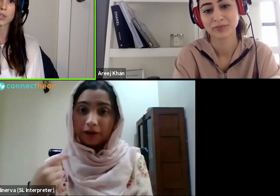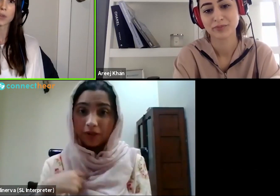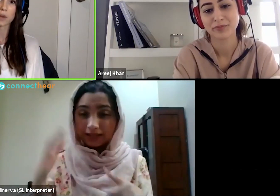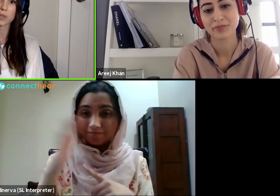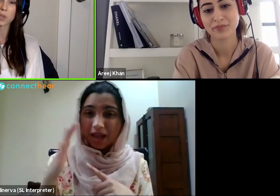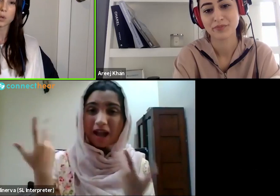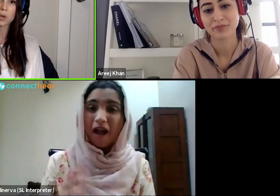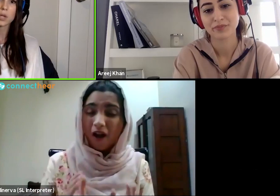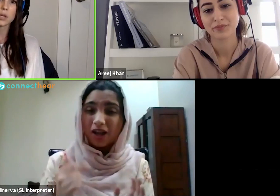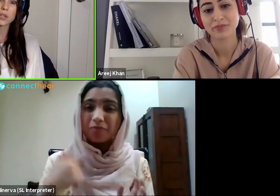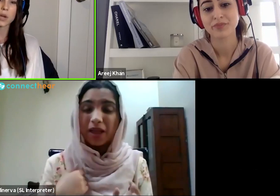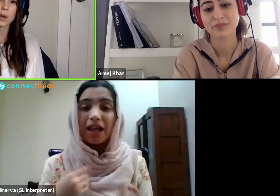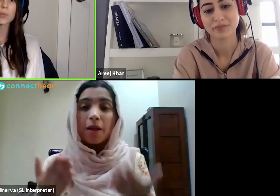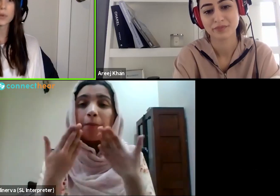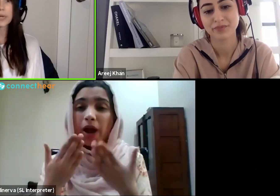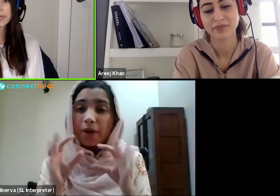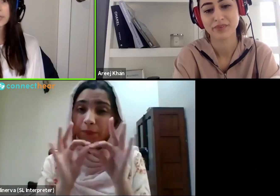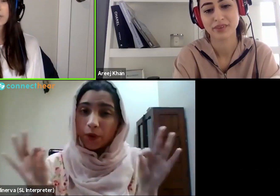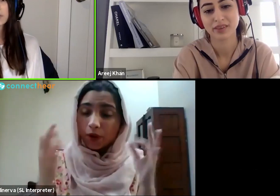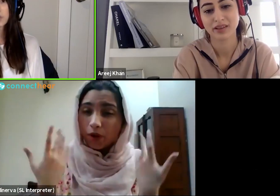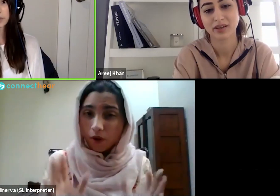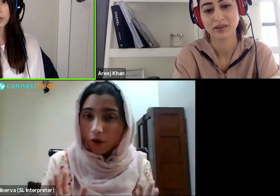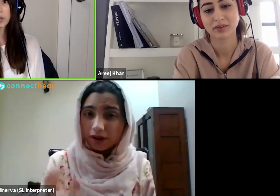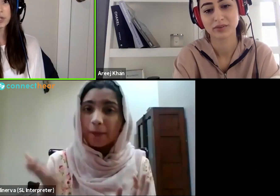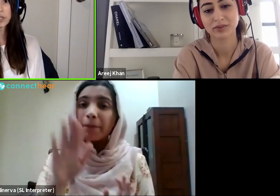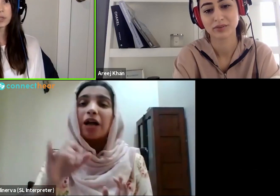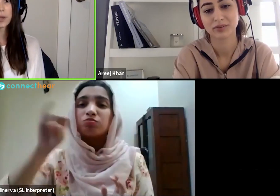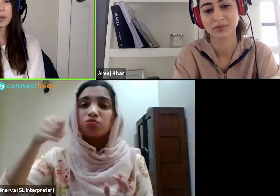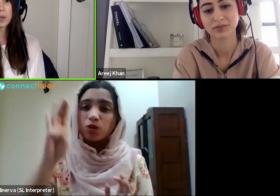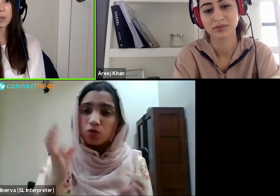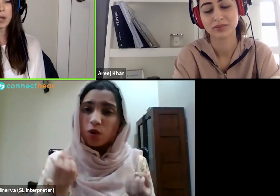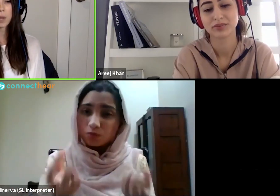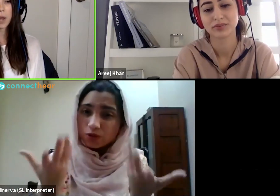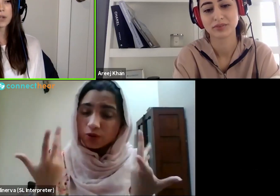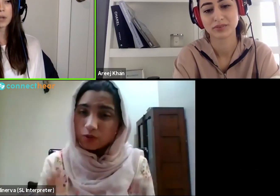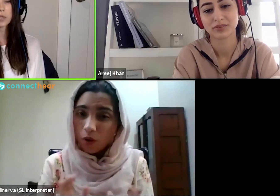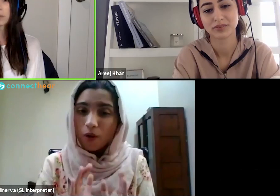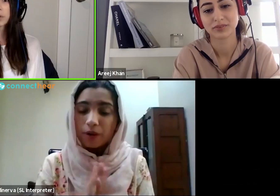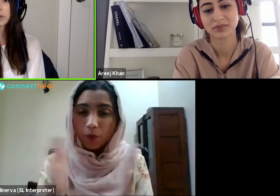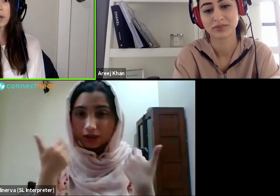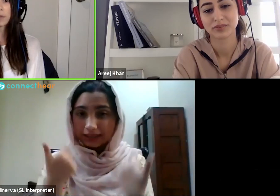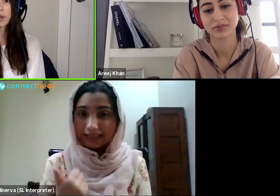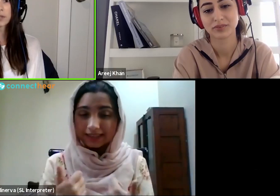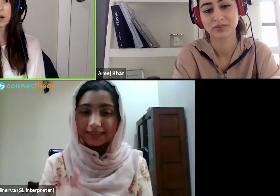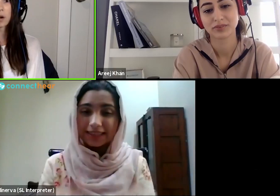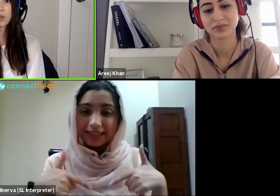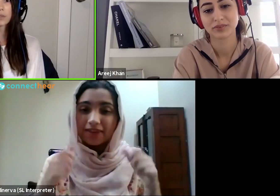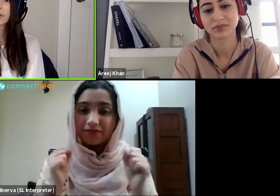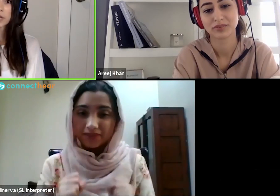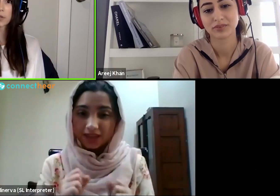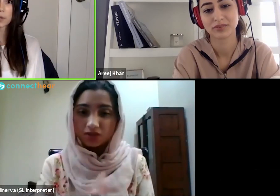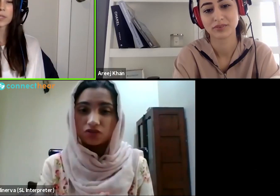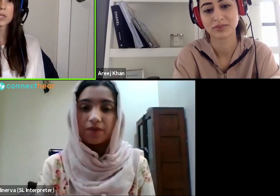I went to graduate school. So it was pretty easy for me to transition into it. But I know deaf peers of mine, friends that are